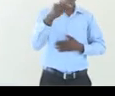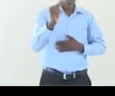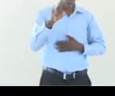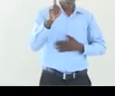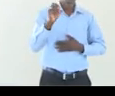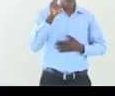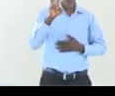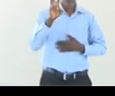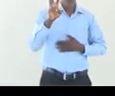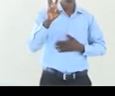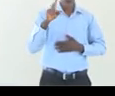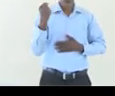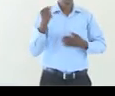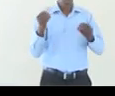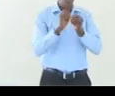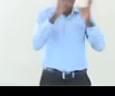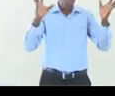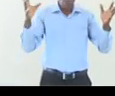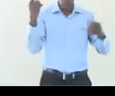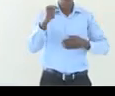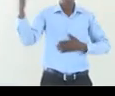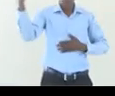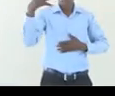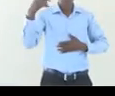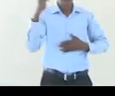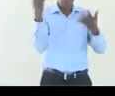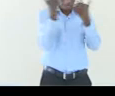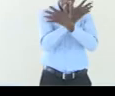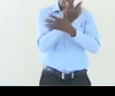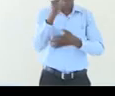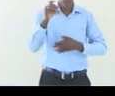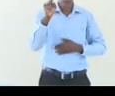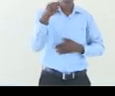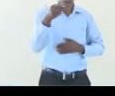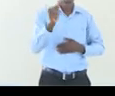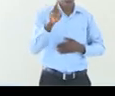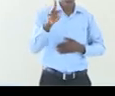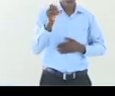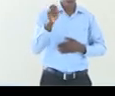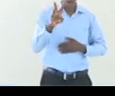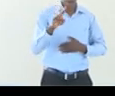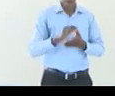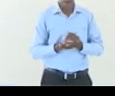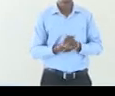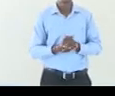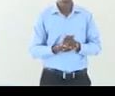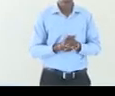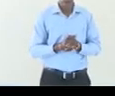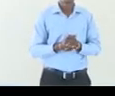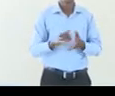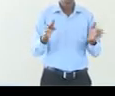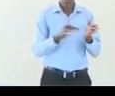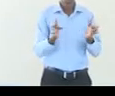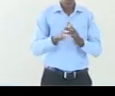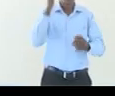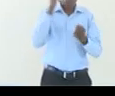did because he was a prophet. Prophets are always persona non grata.